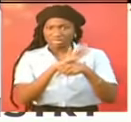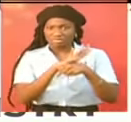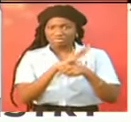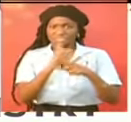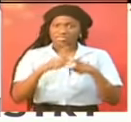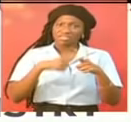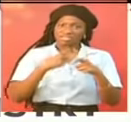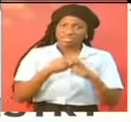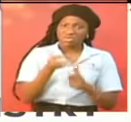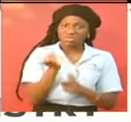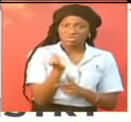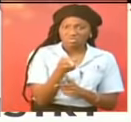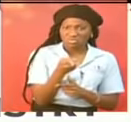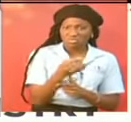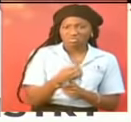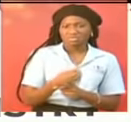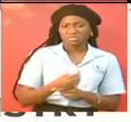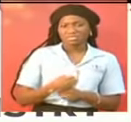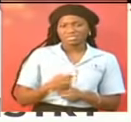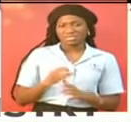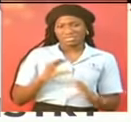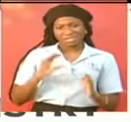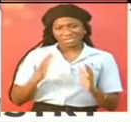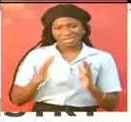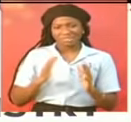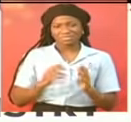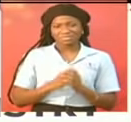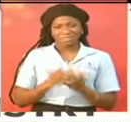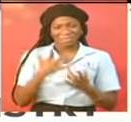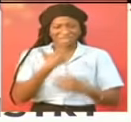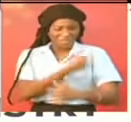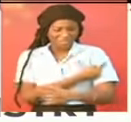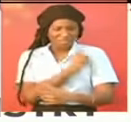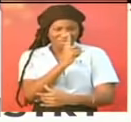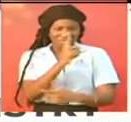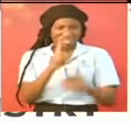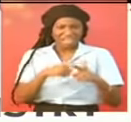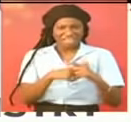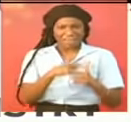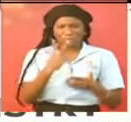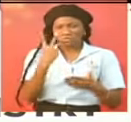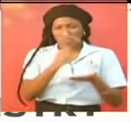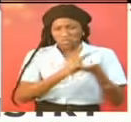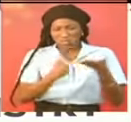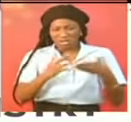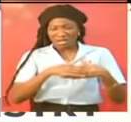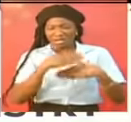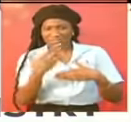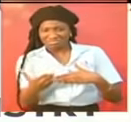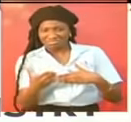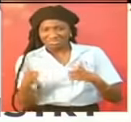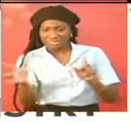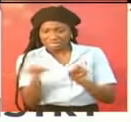and it would have been relatively close, less than 2 weeks, after that first dose that they would have then become